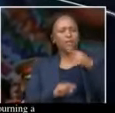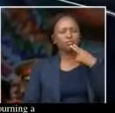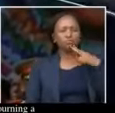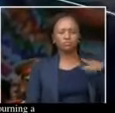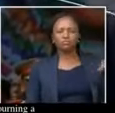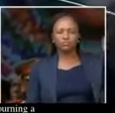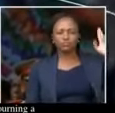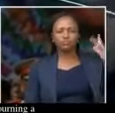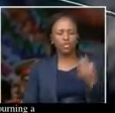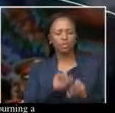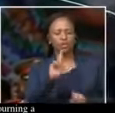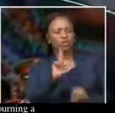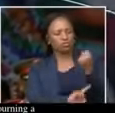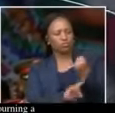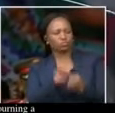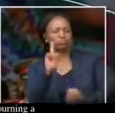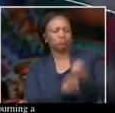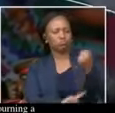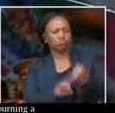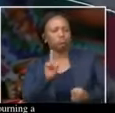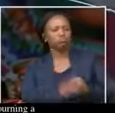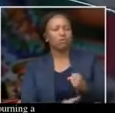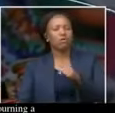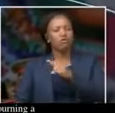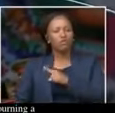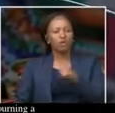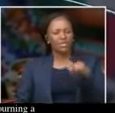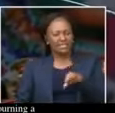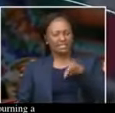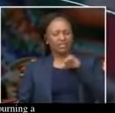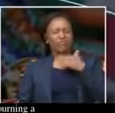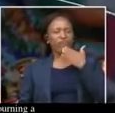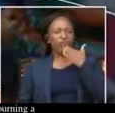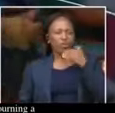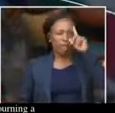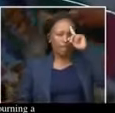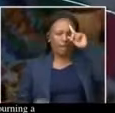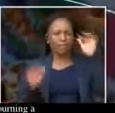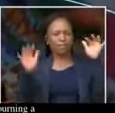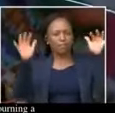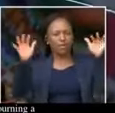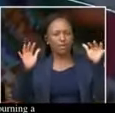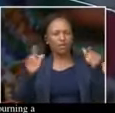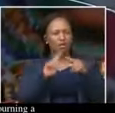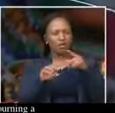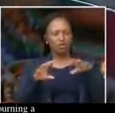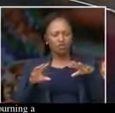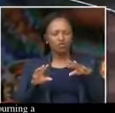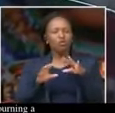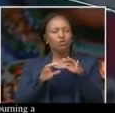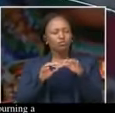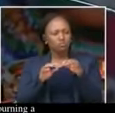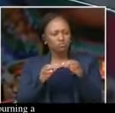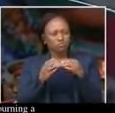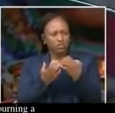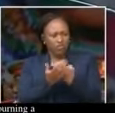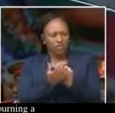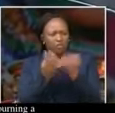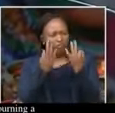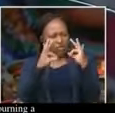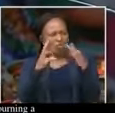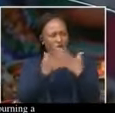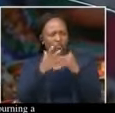fight for a mission of restoring the dignity of black people through attainment of economic freedom in our